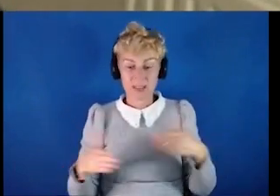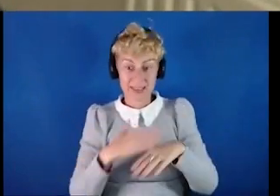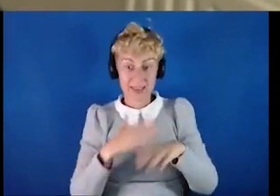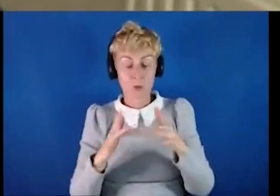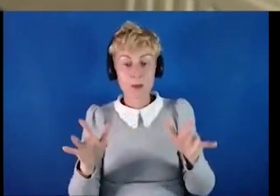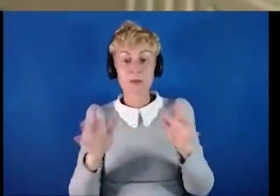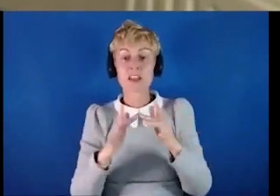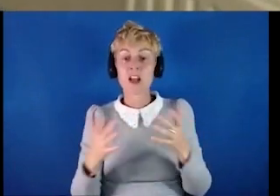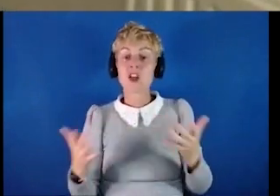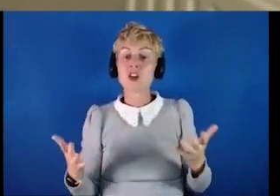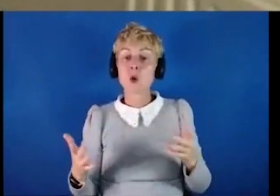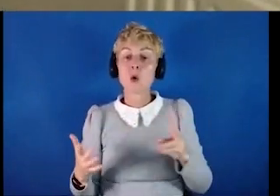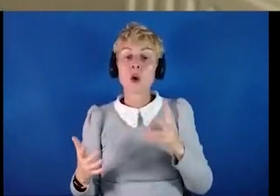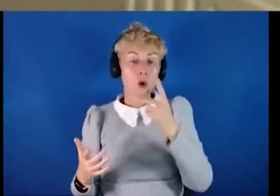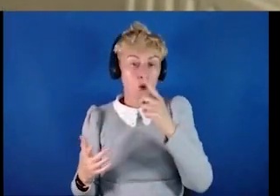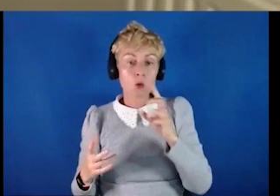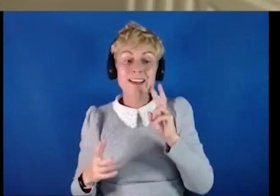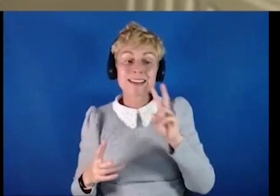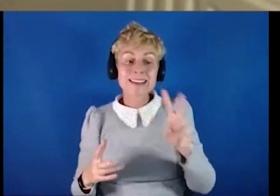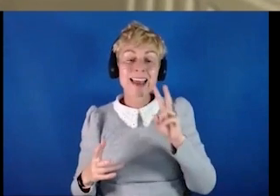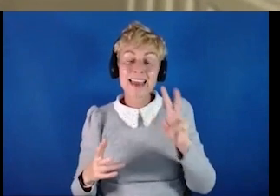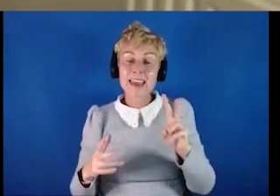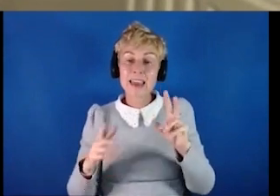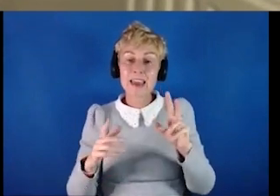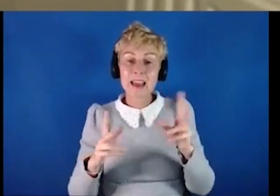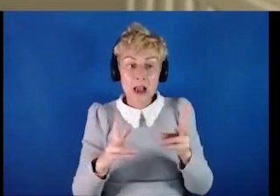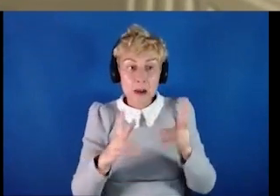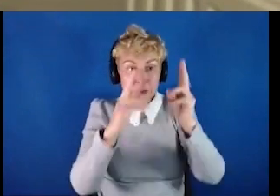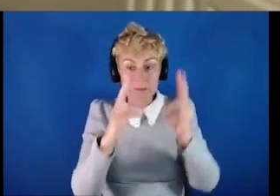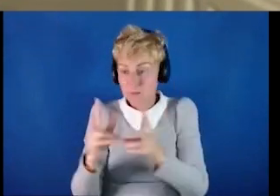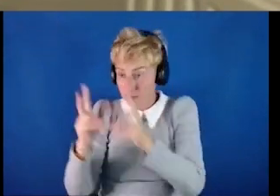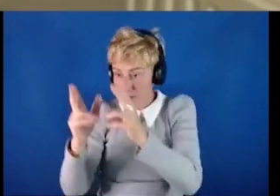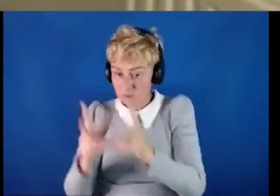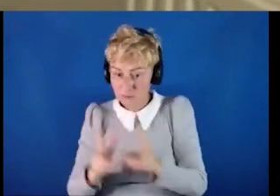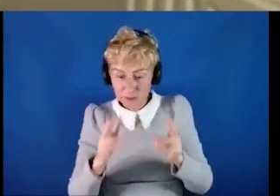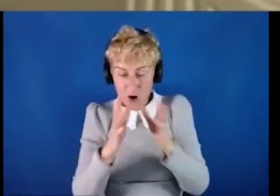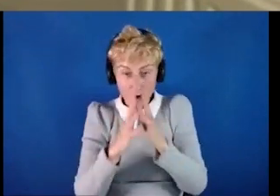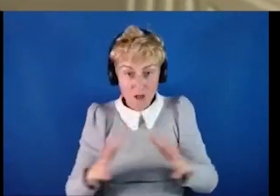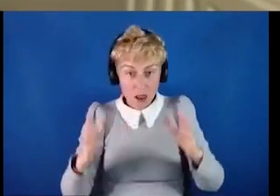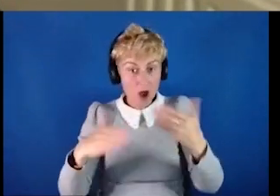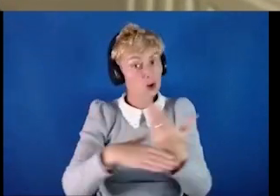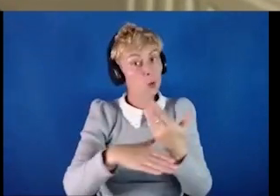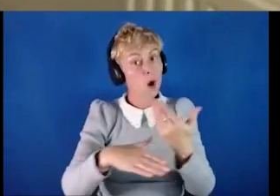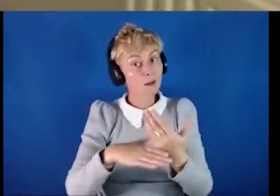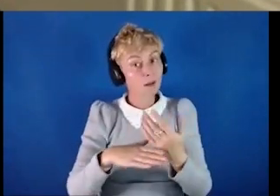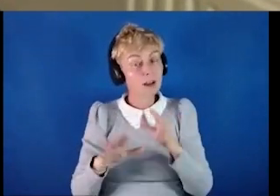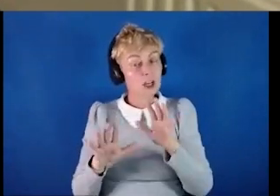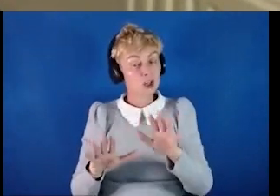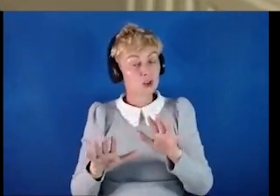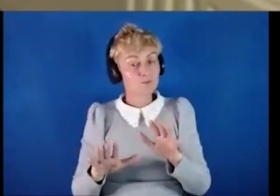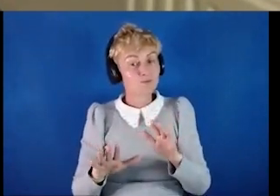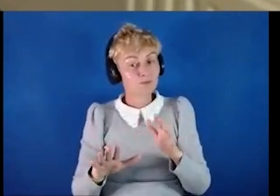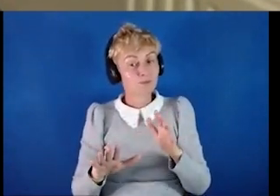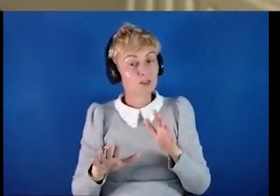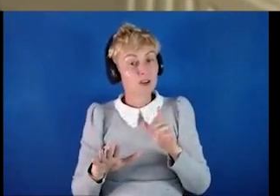these fragments of a larger work, but that's also to push the metaphor to its limits here.